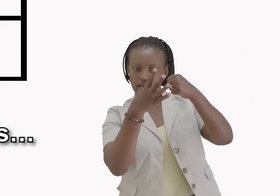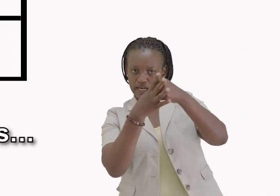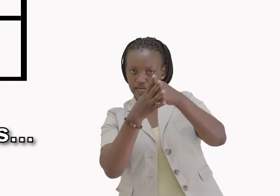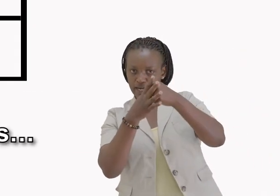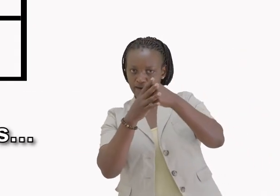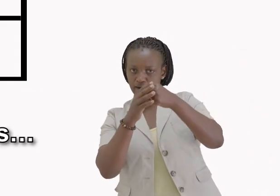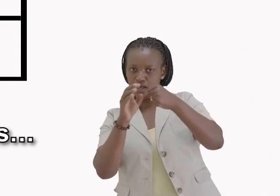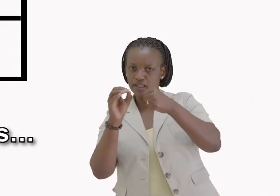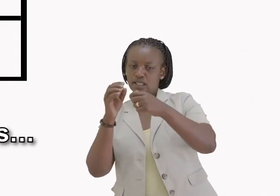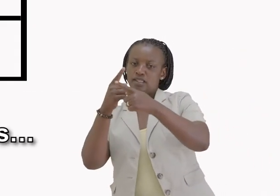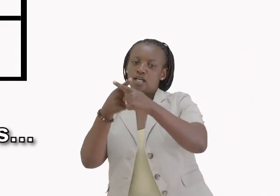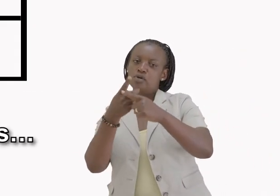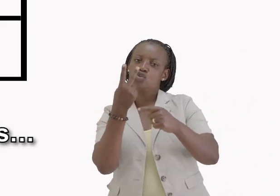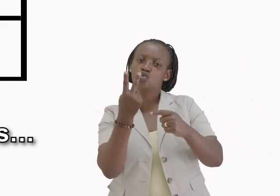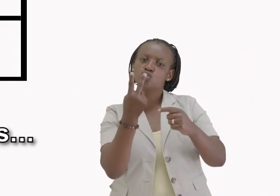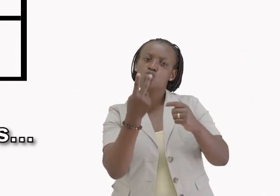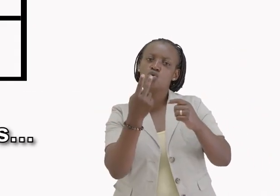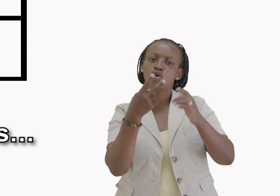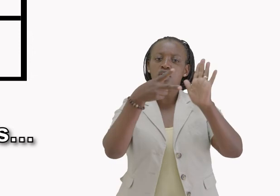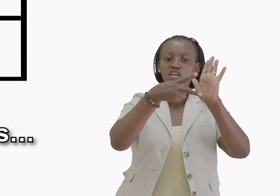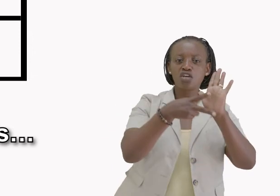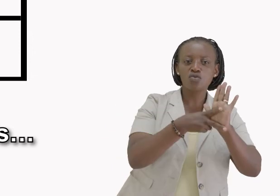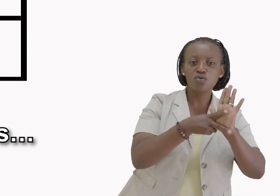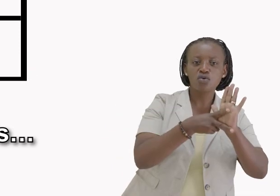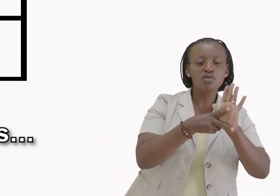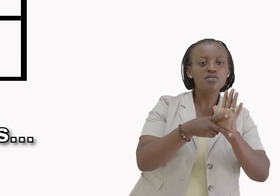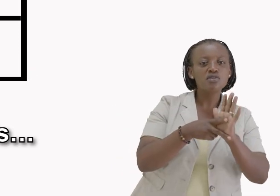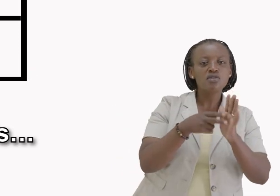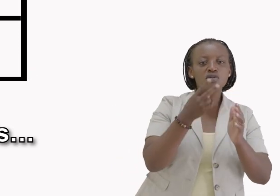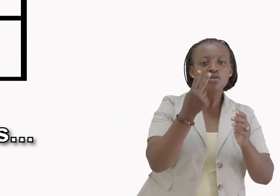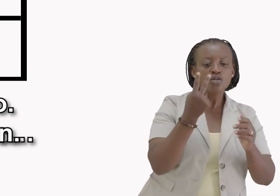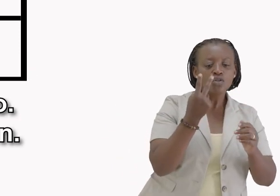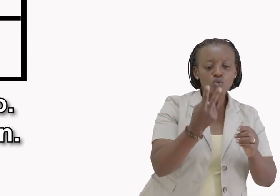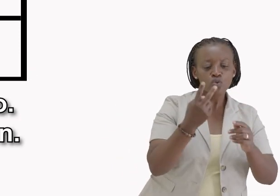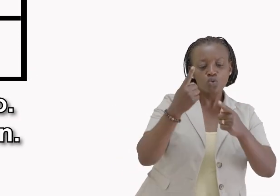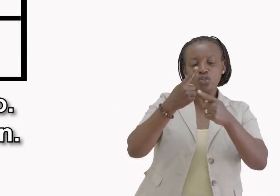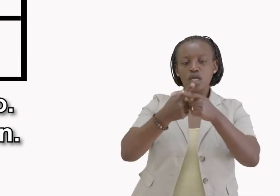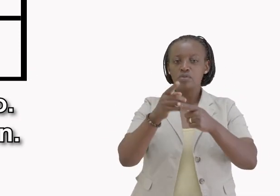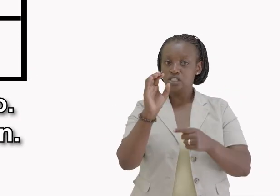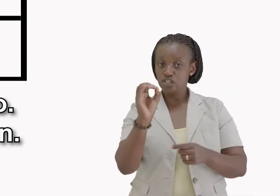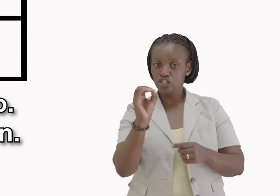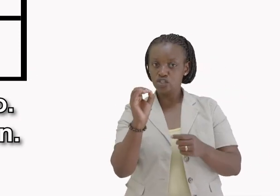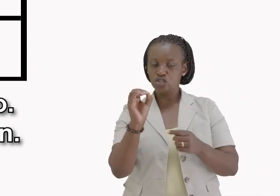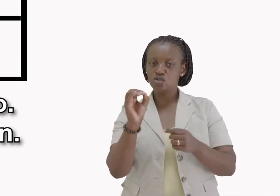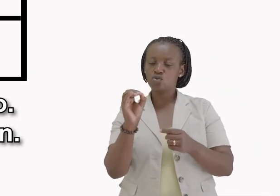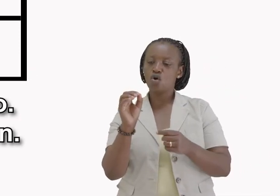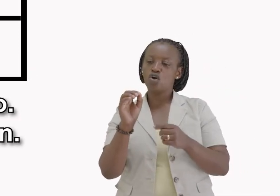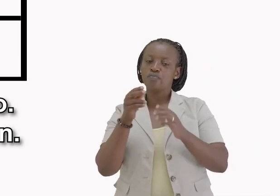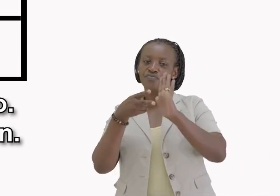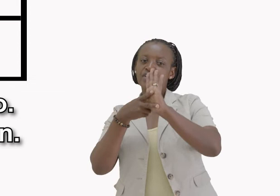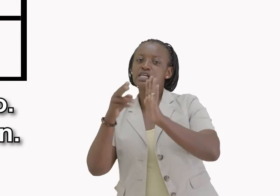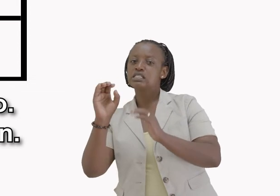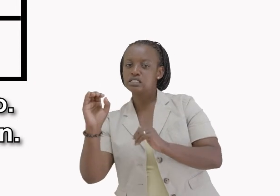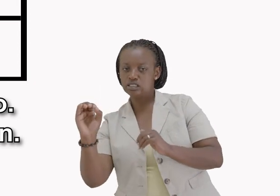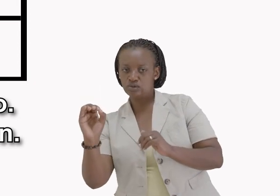190 times 2 equals 2 times 0